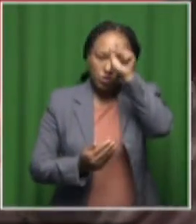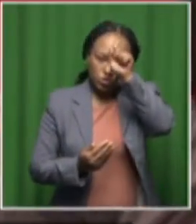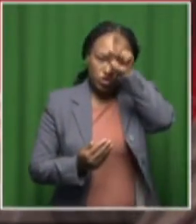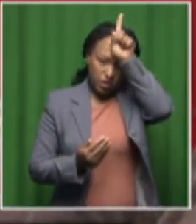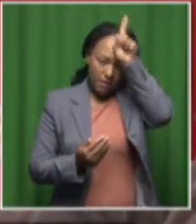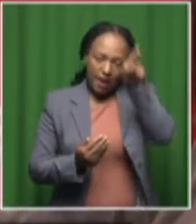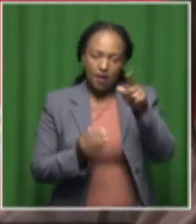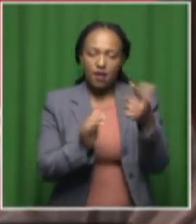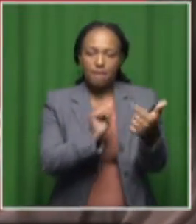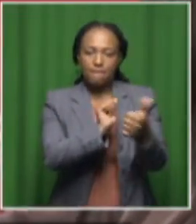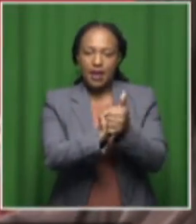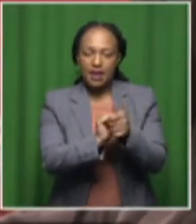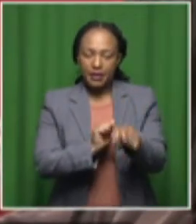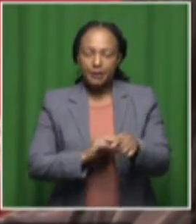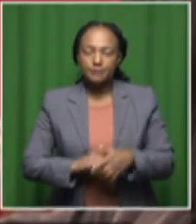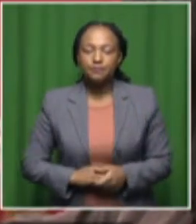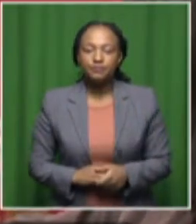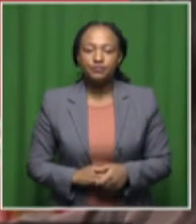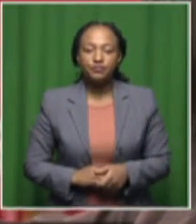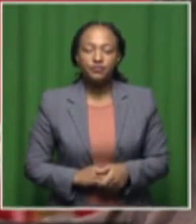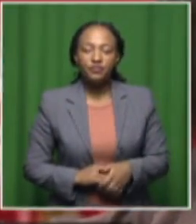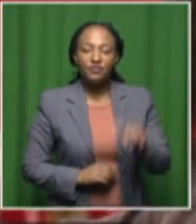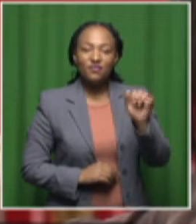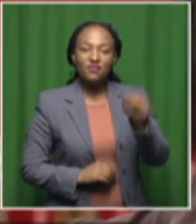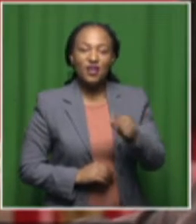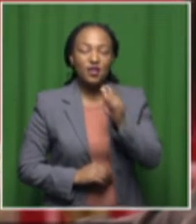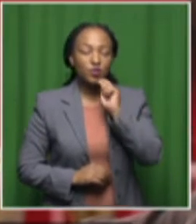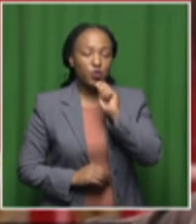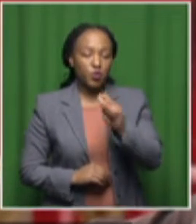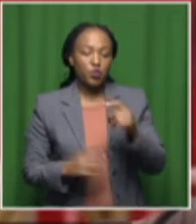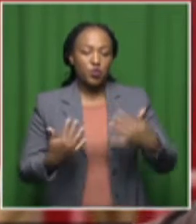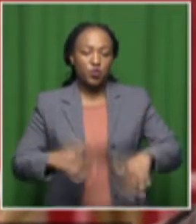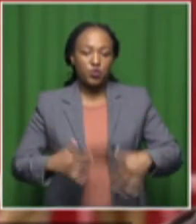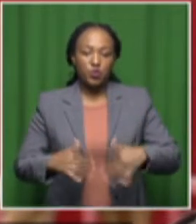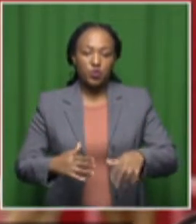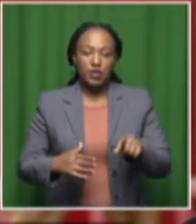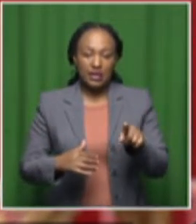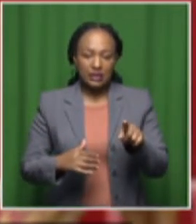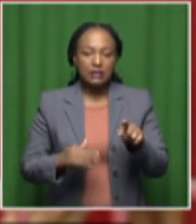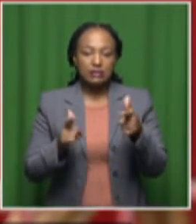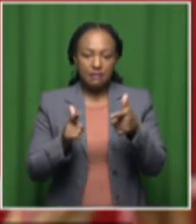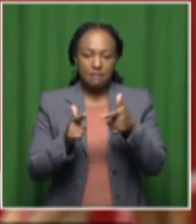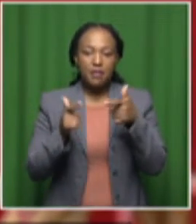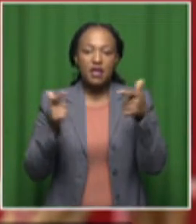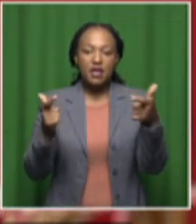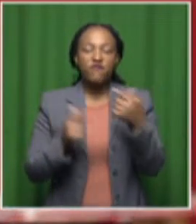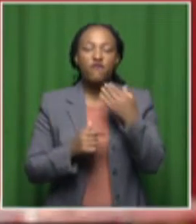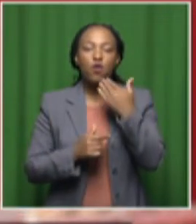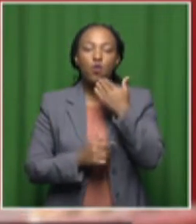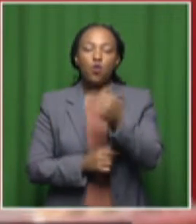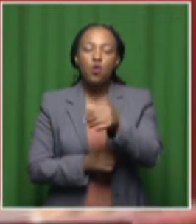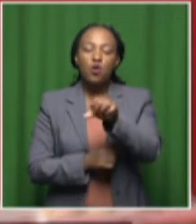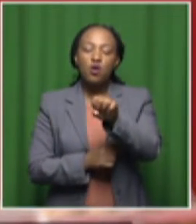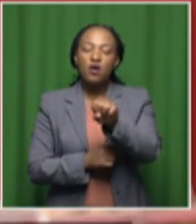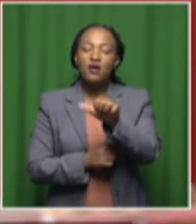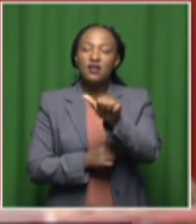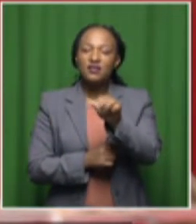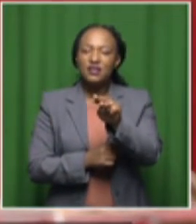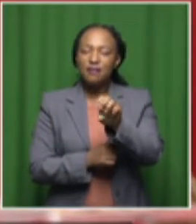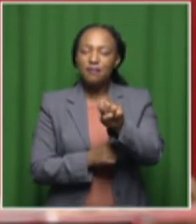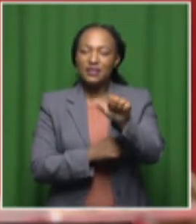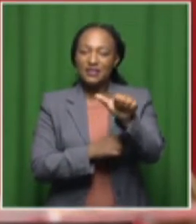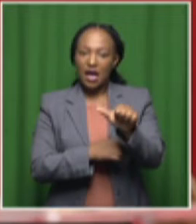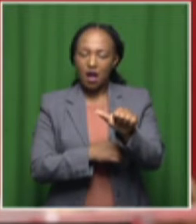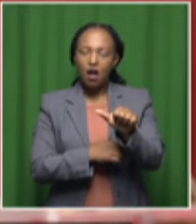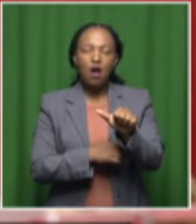indeed a historic event for SAMSA as well as the SA Agulhas. As you say, it has served South Africa well